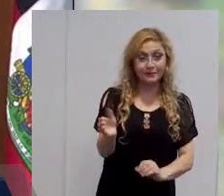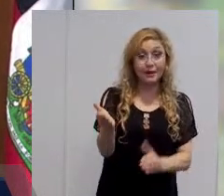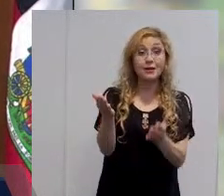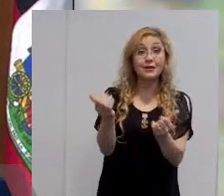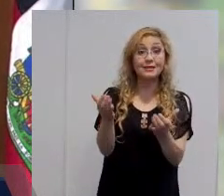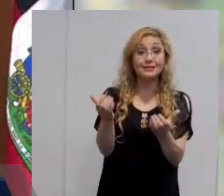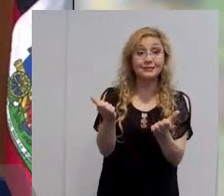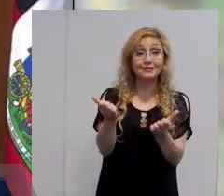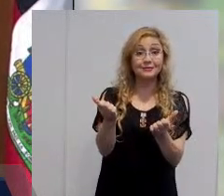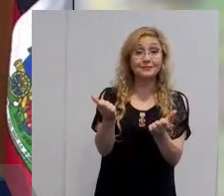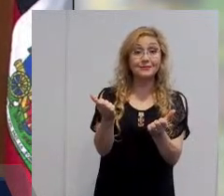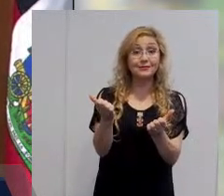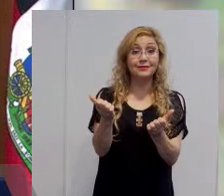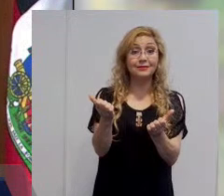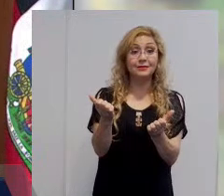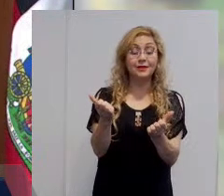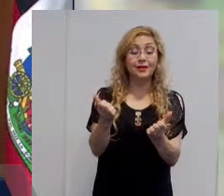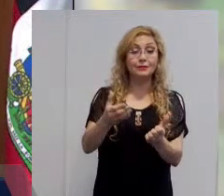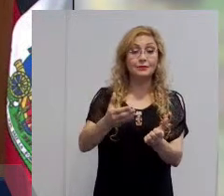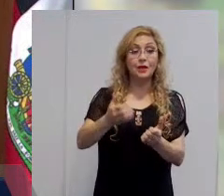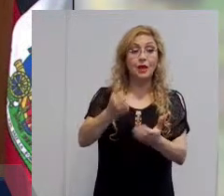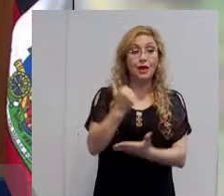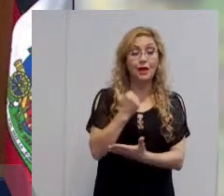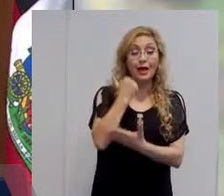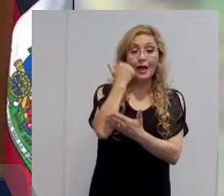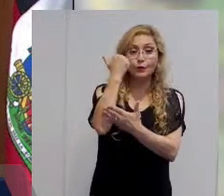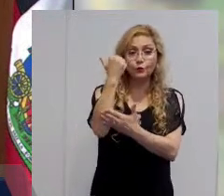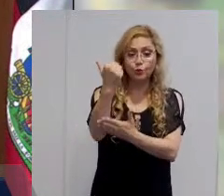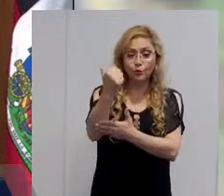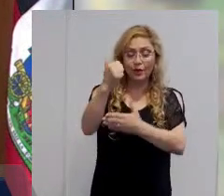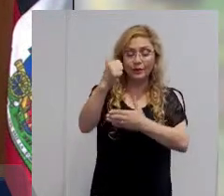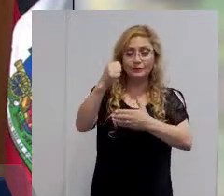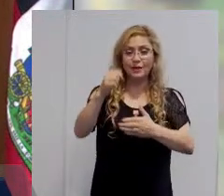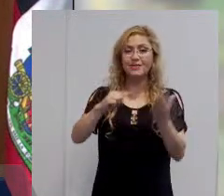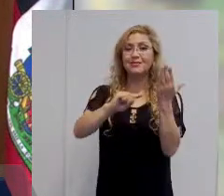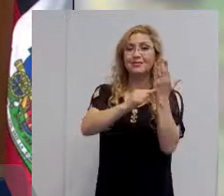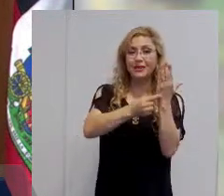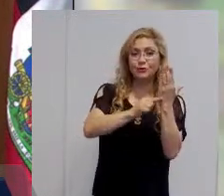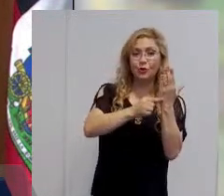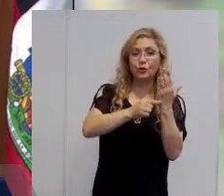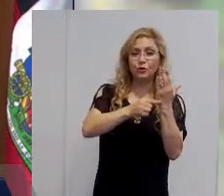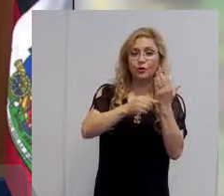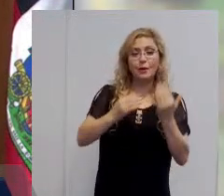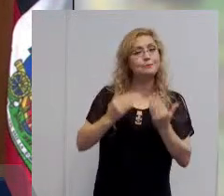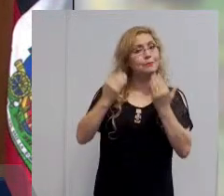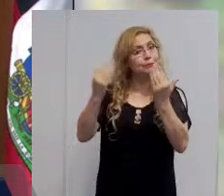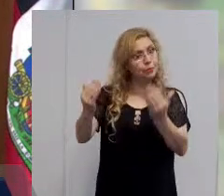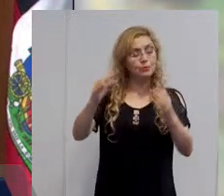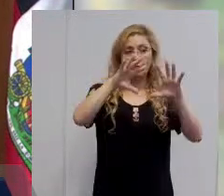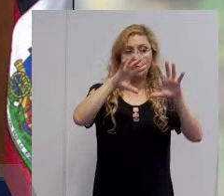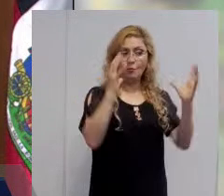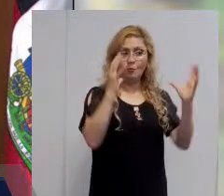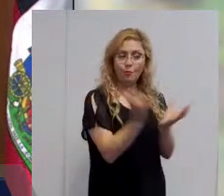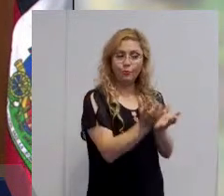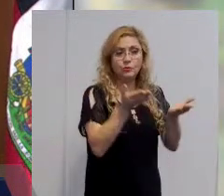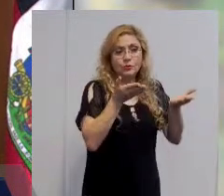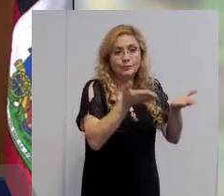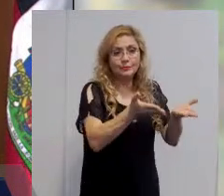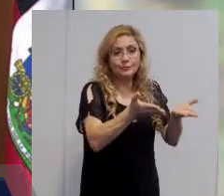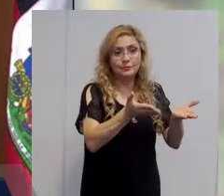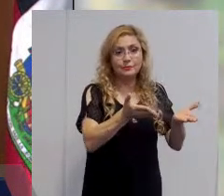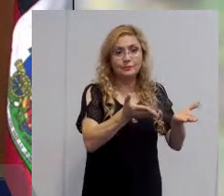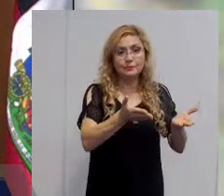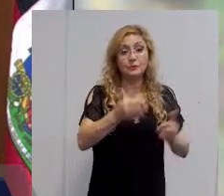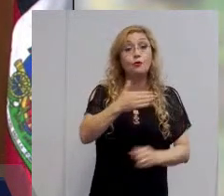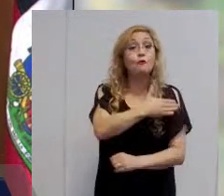as integral men and women that require of all facilities and commodities, technology offered by the world today.